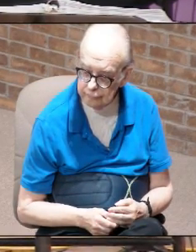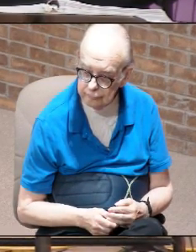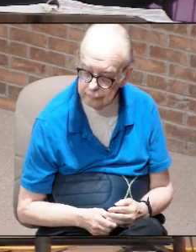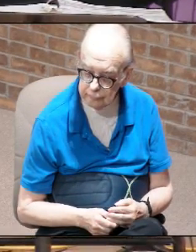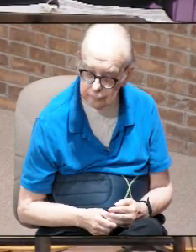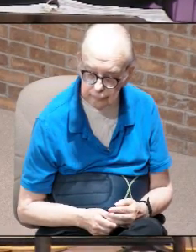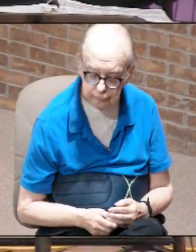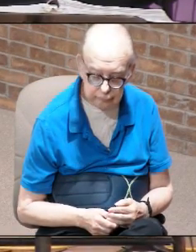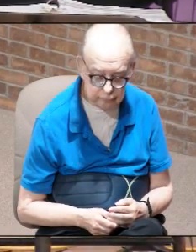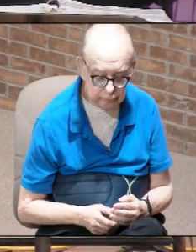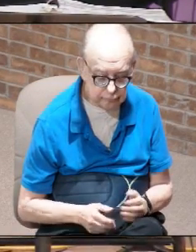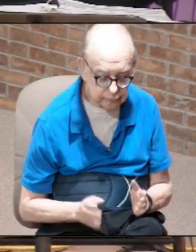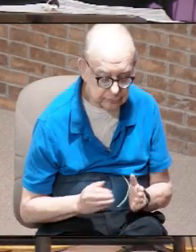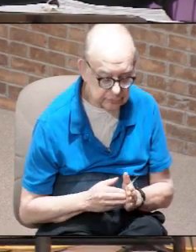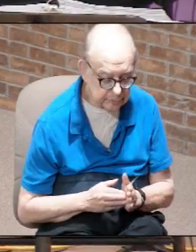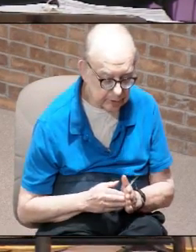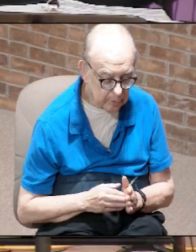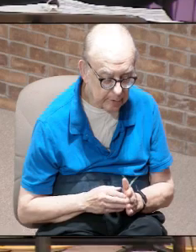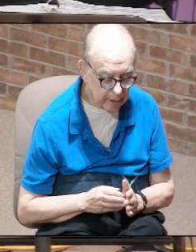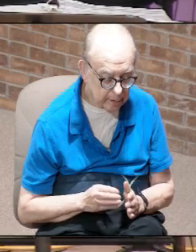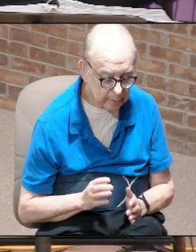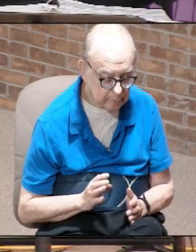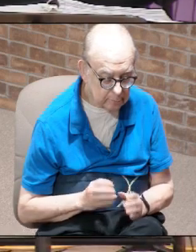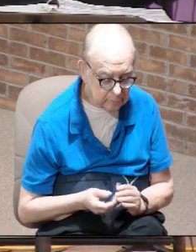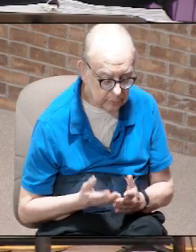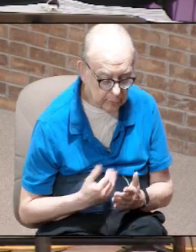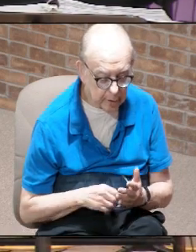me go back before I go to number 4.